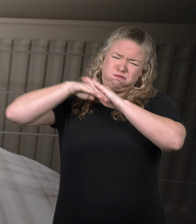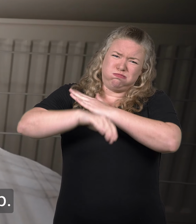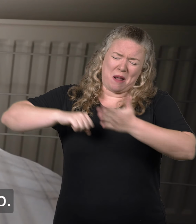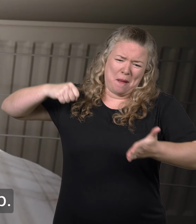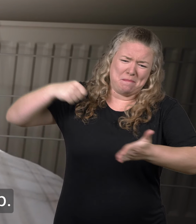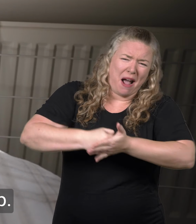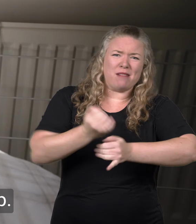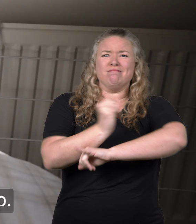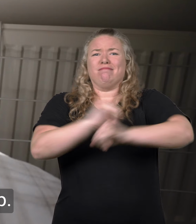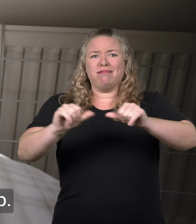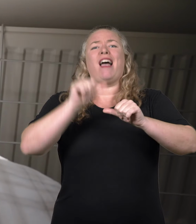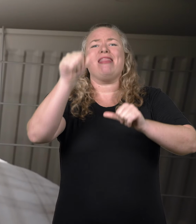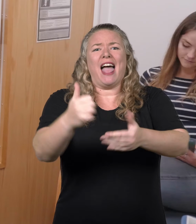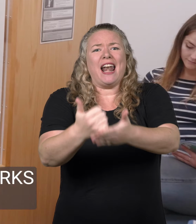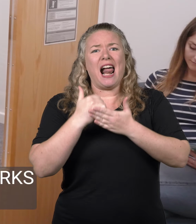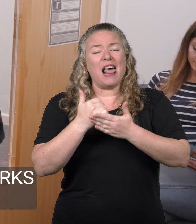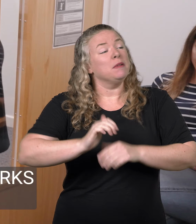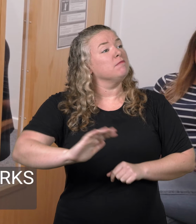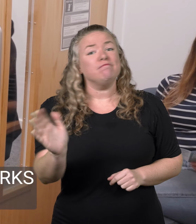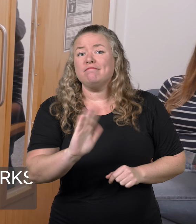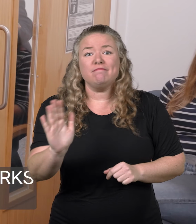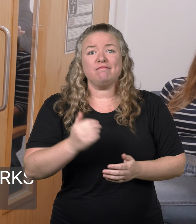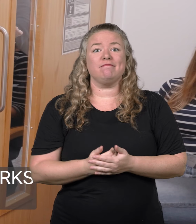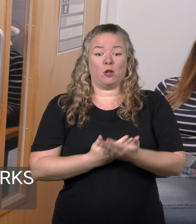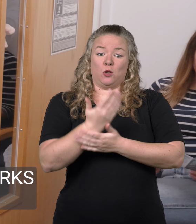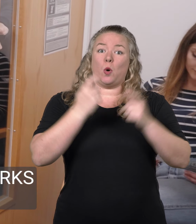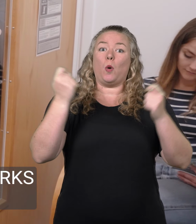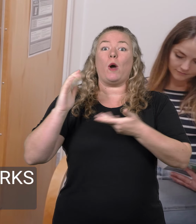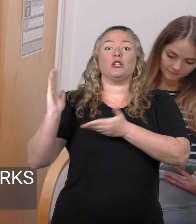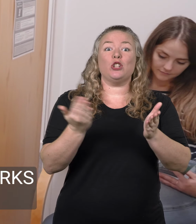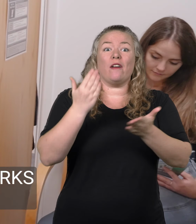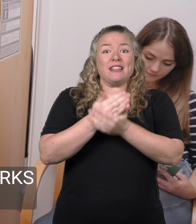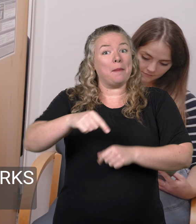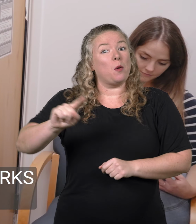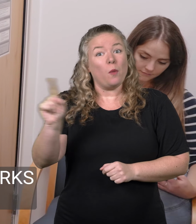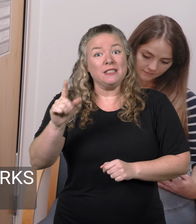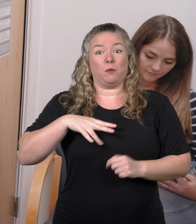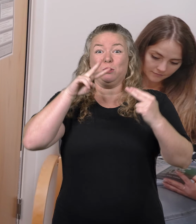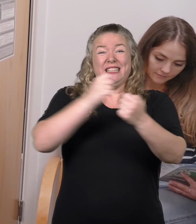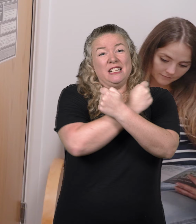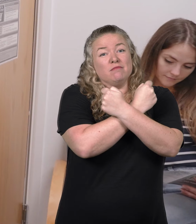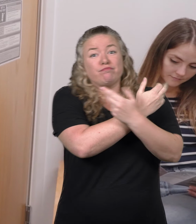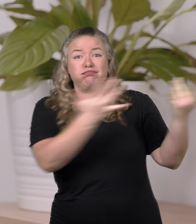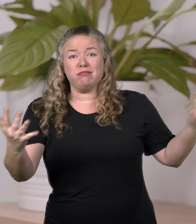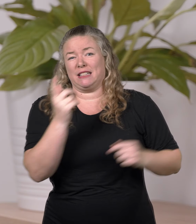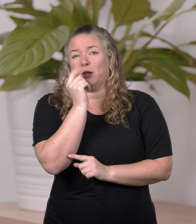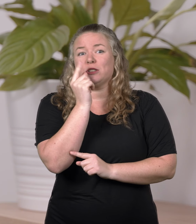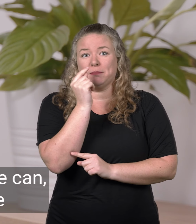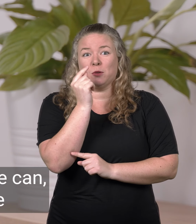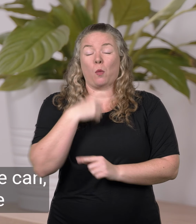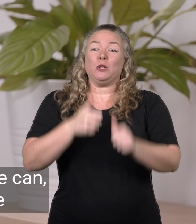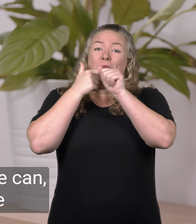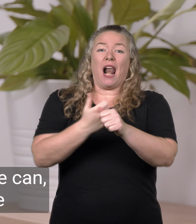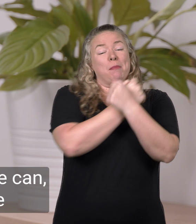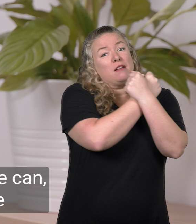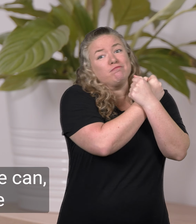rock bottom before they can come and get help. The real message from the TalkWorks service is that we want to see as many people as we can.